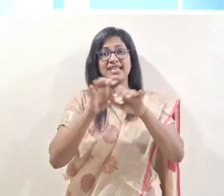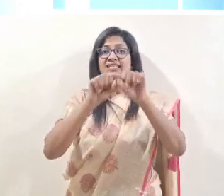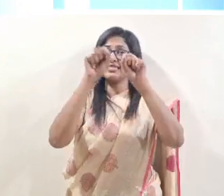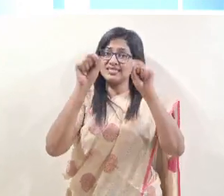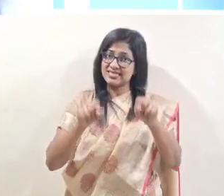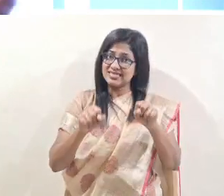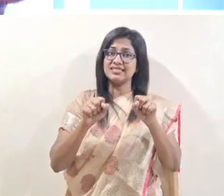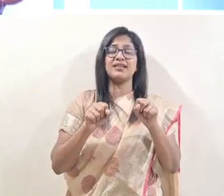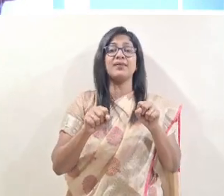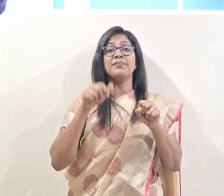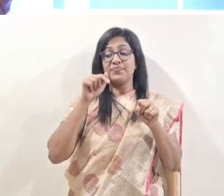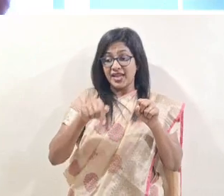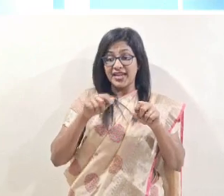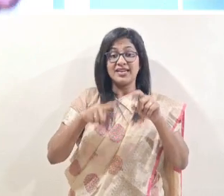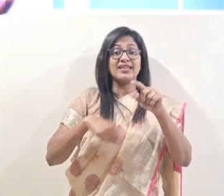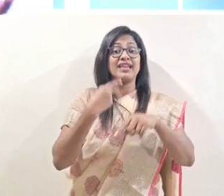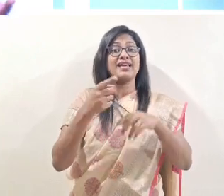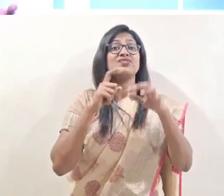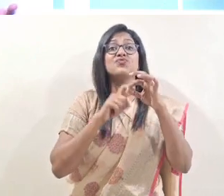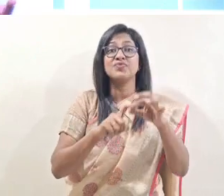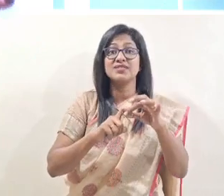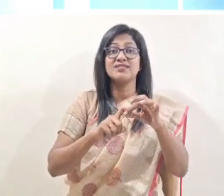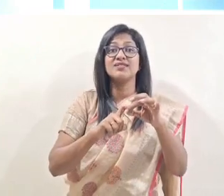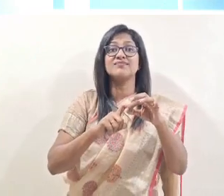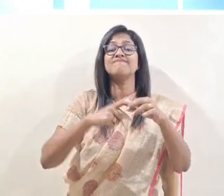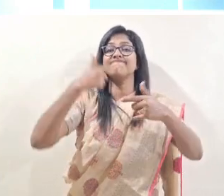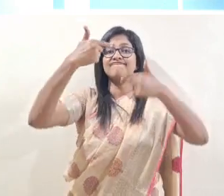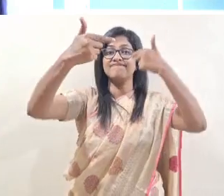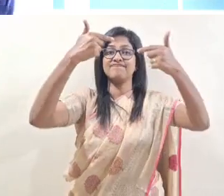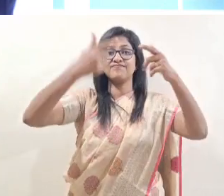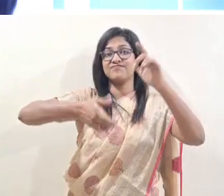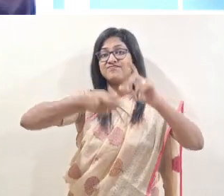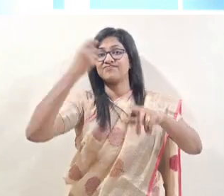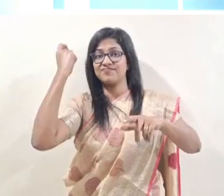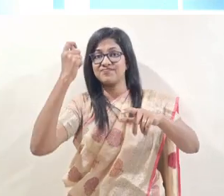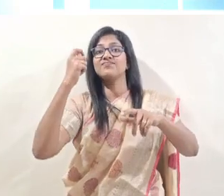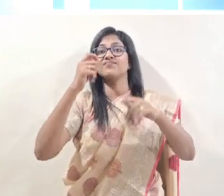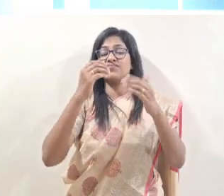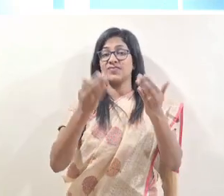that brings us to the next question about cybersecurity. And we have a very